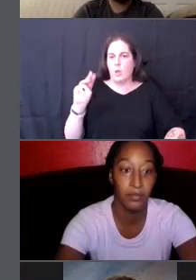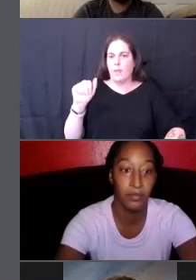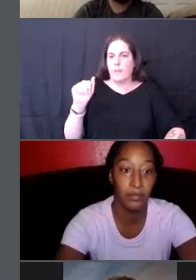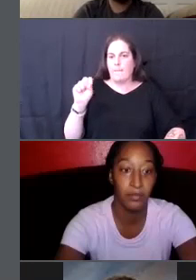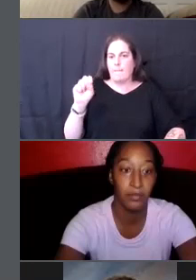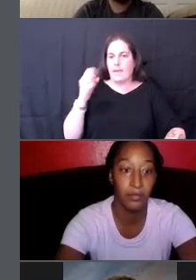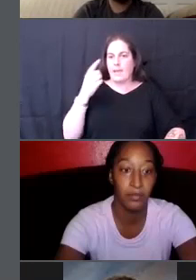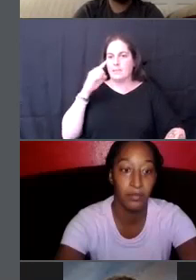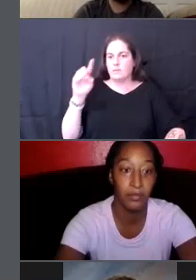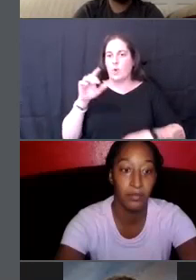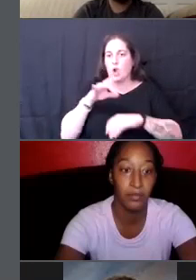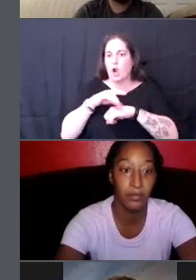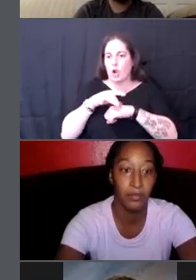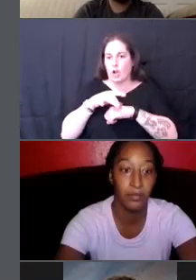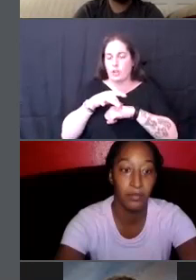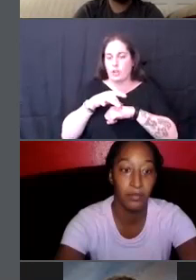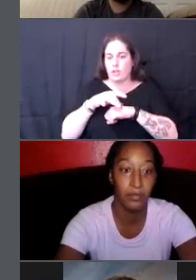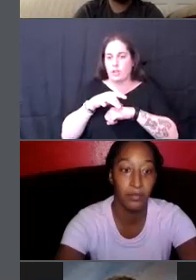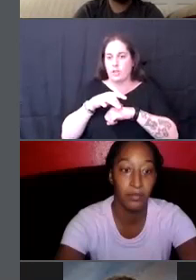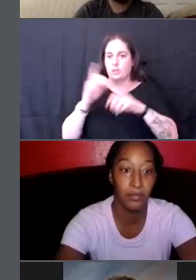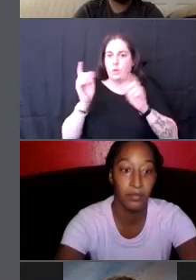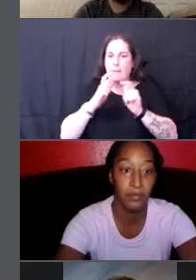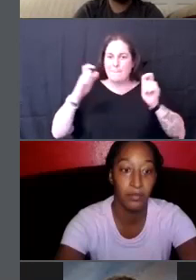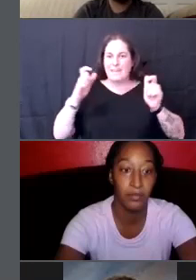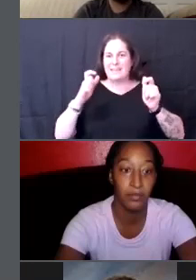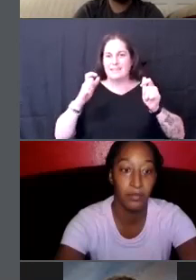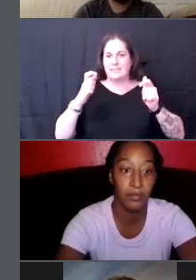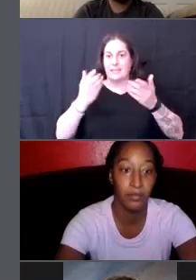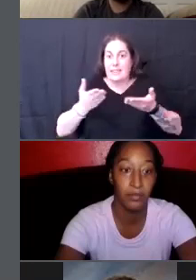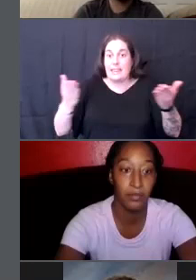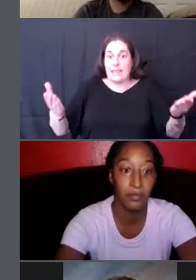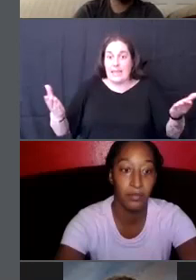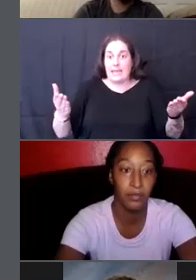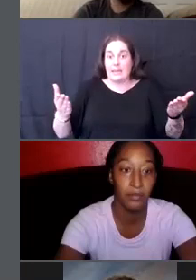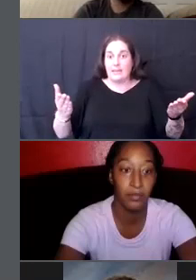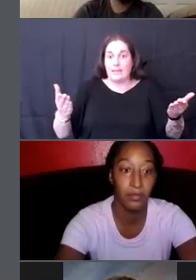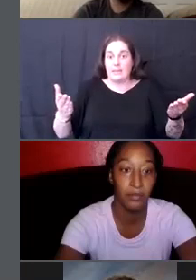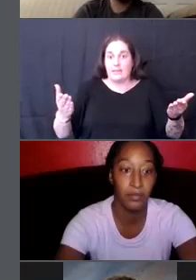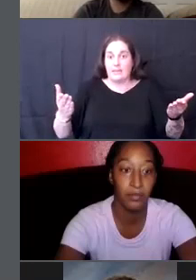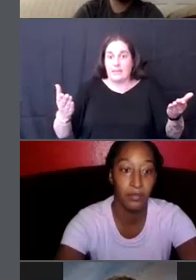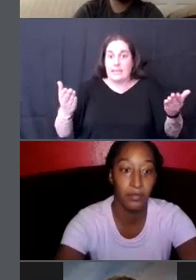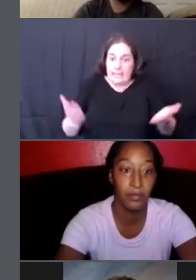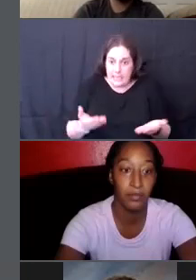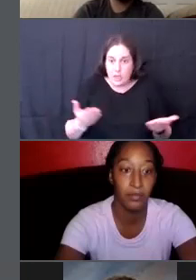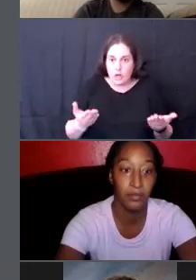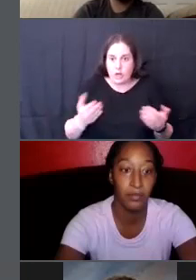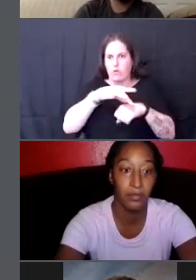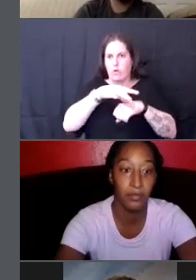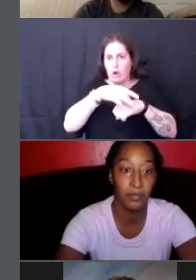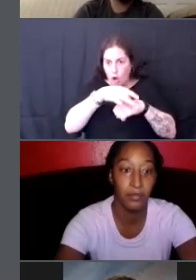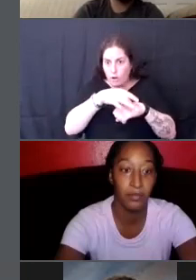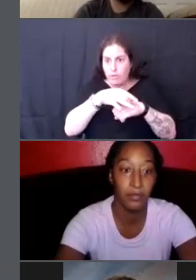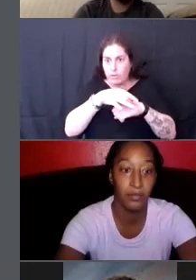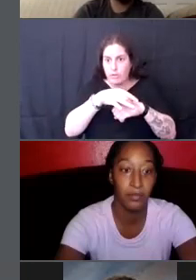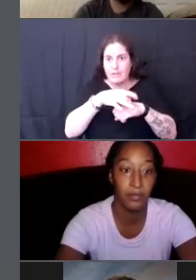So, picture in your mind, the biggest object around us is the earth. And so because he